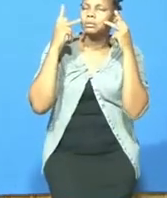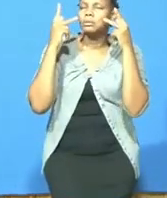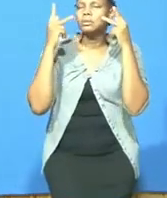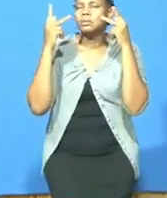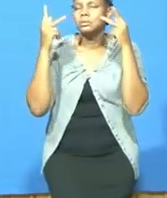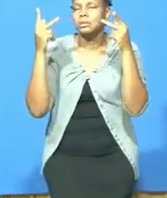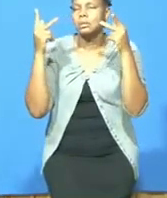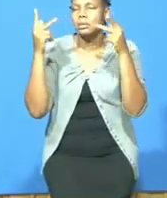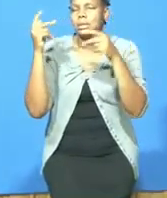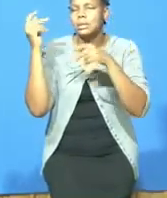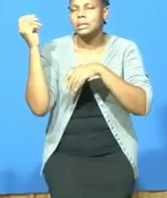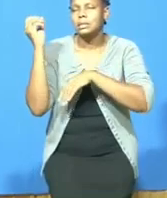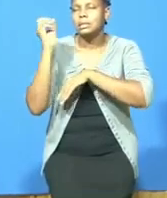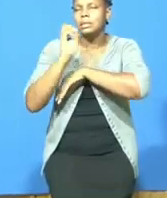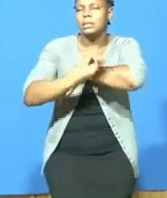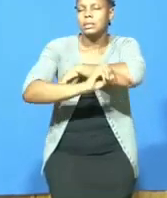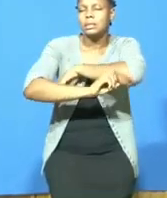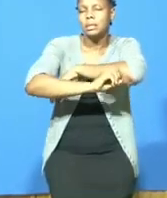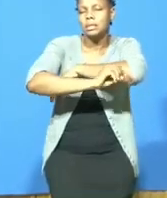Dawning of